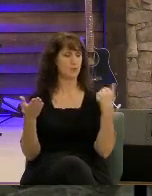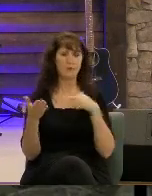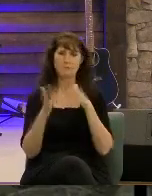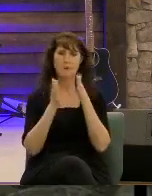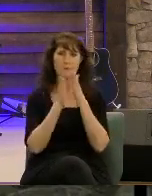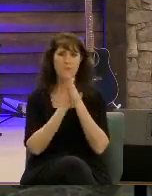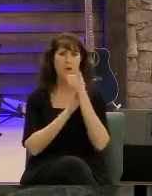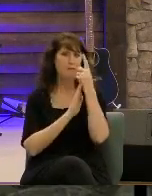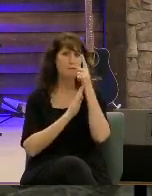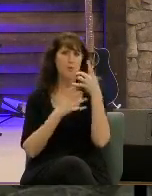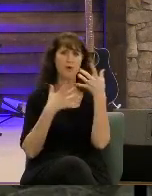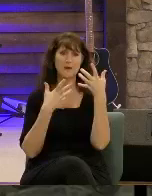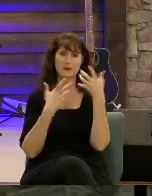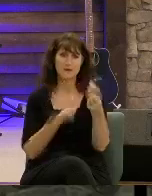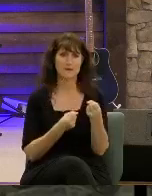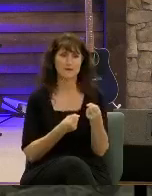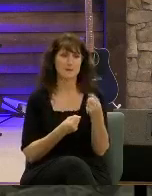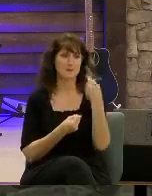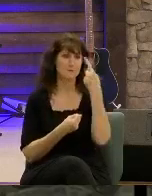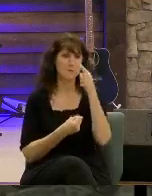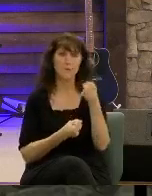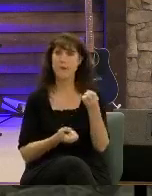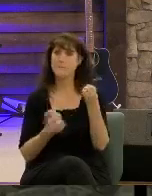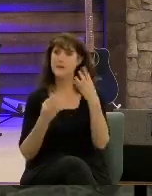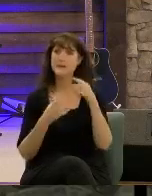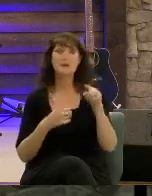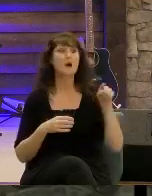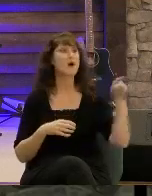for healing for many of you